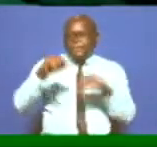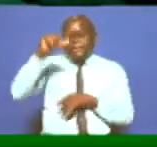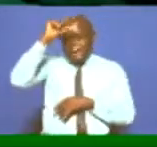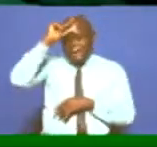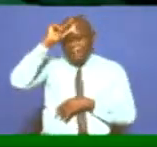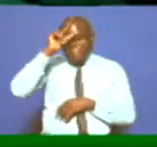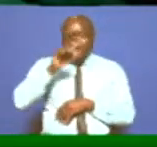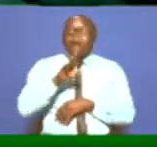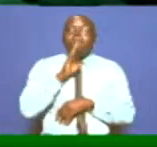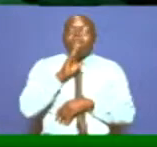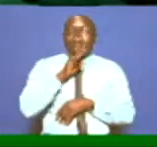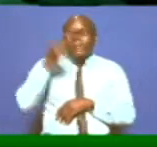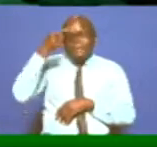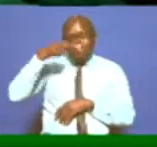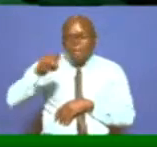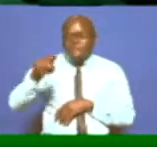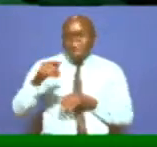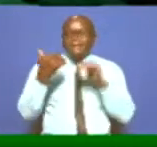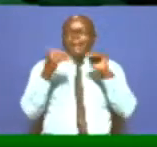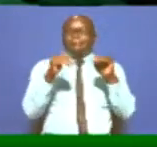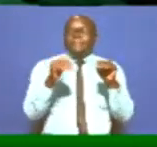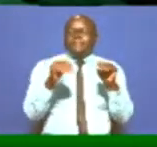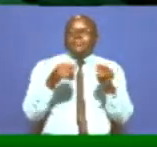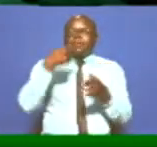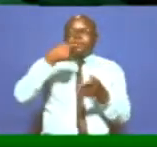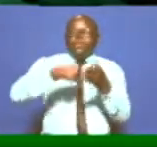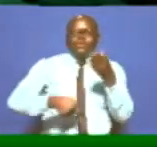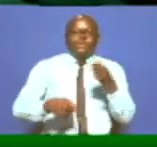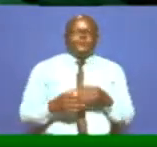policy and minimize matters cost.